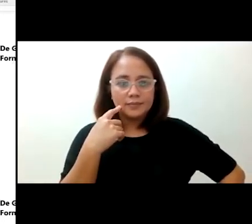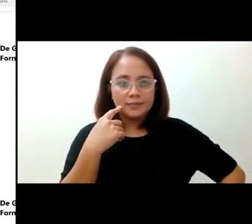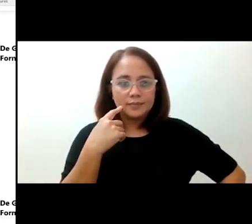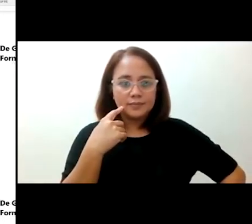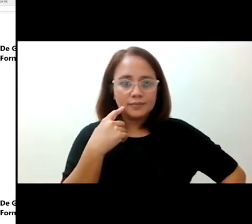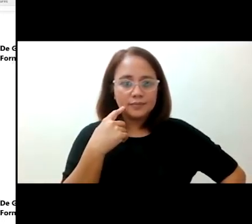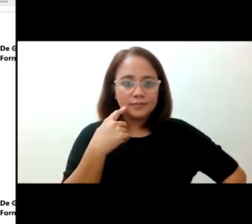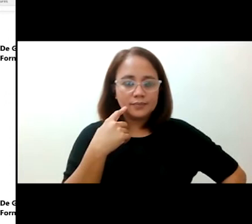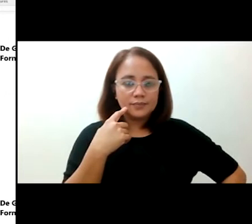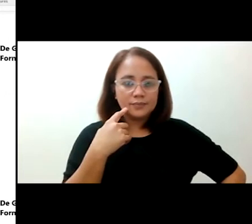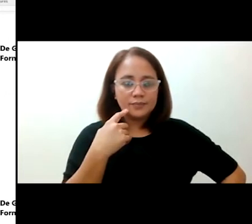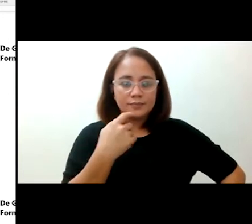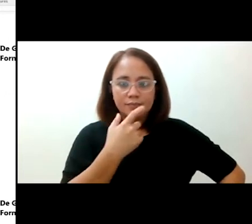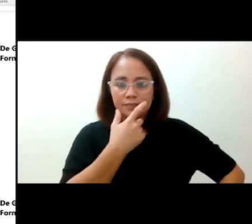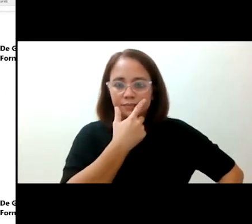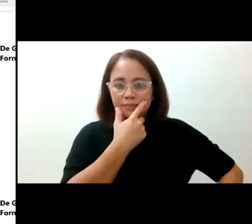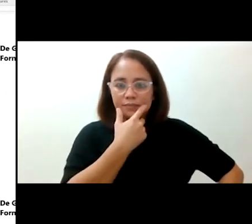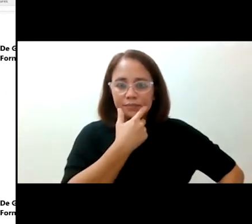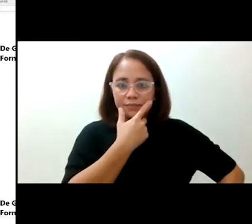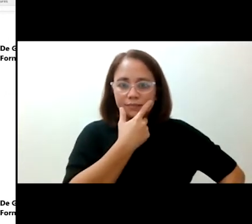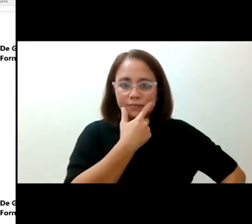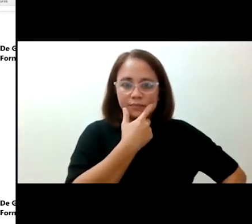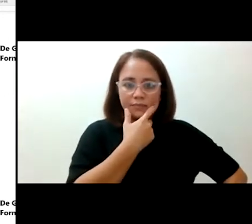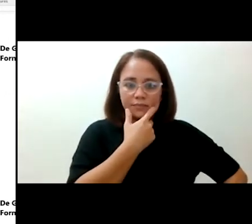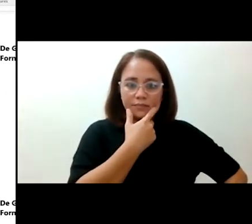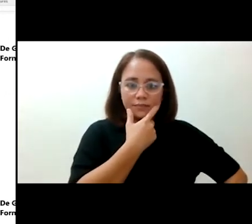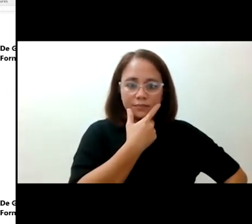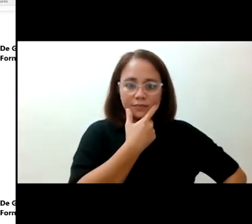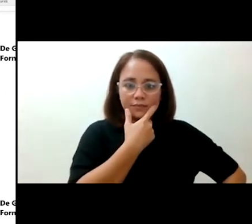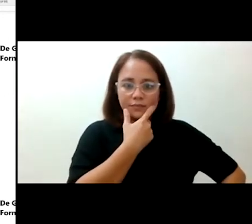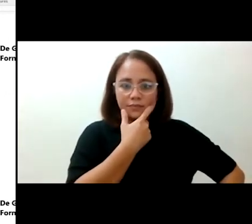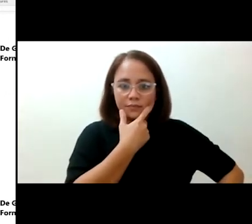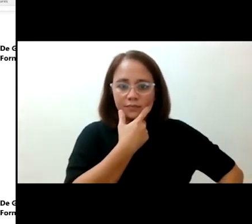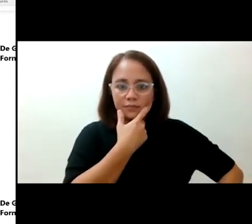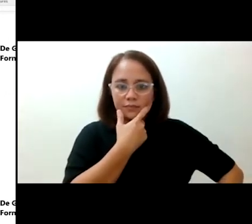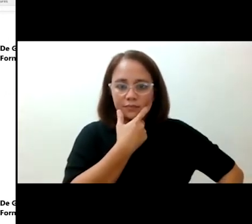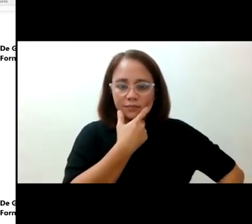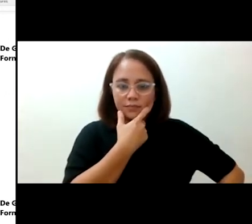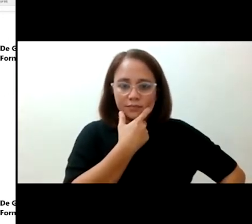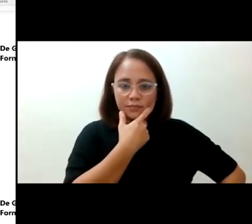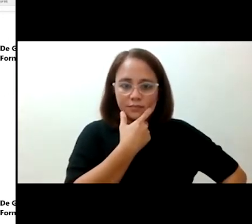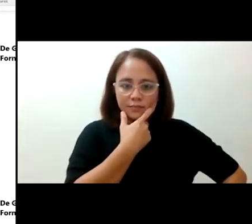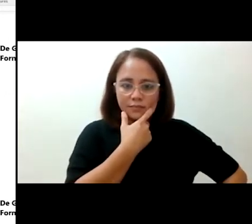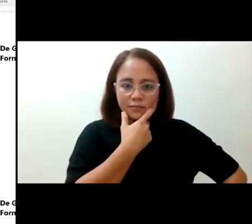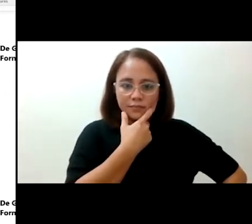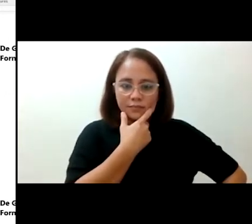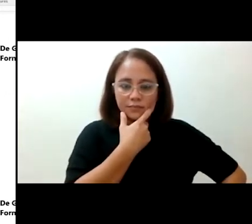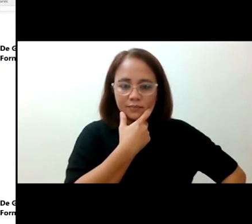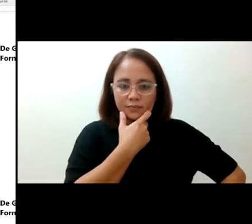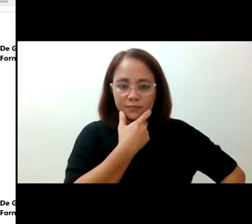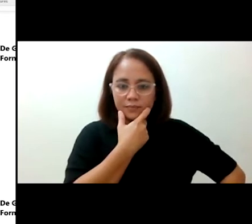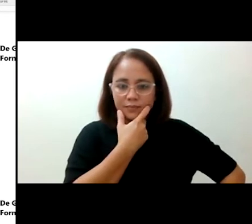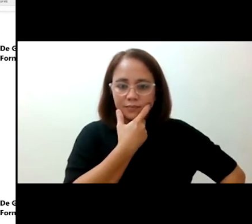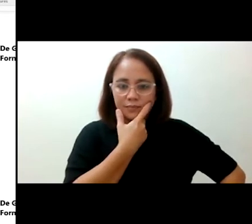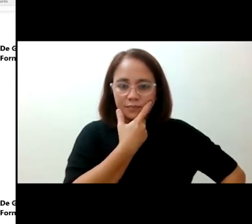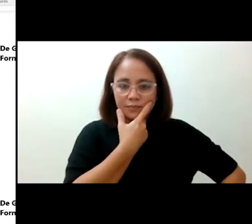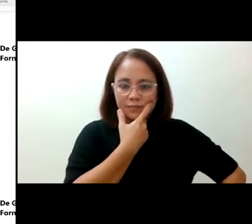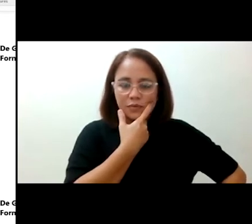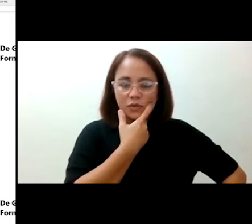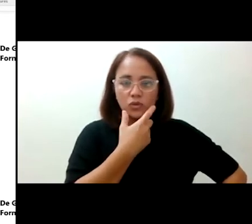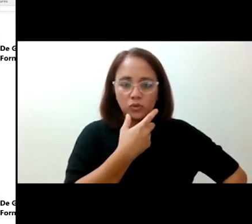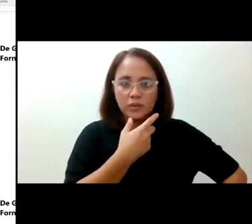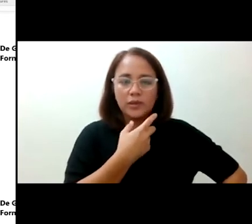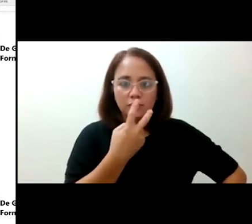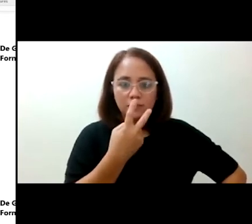And there's a repetition. yes, Uh, so it's not just one direction, it's two